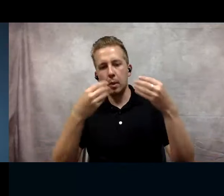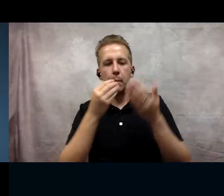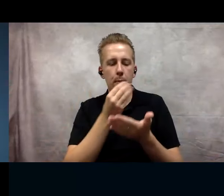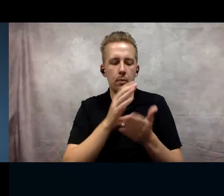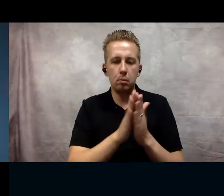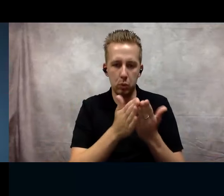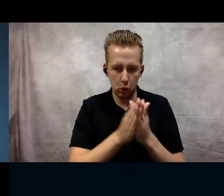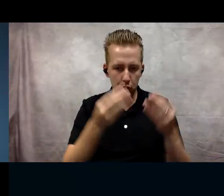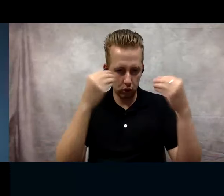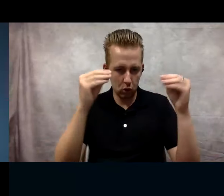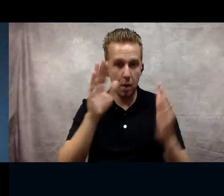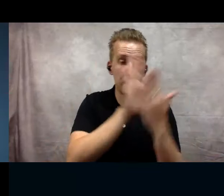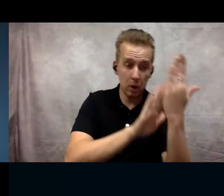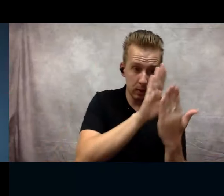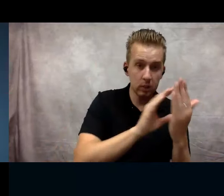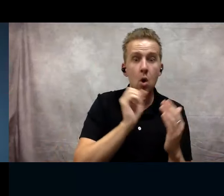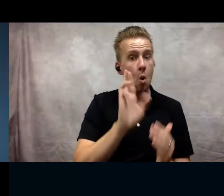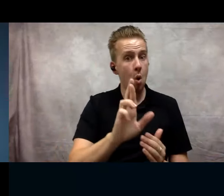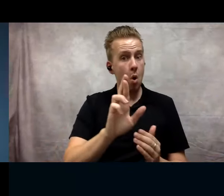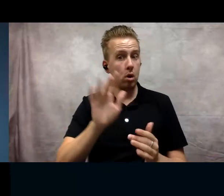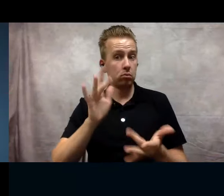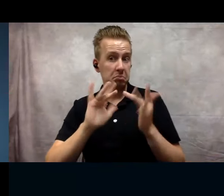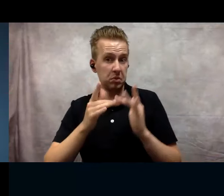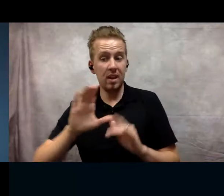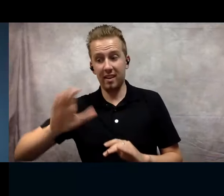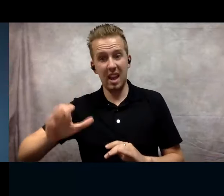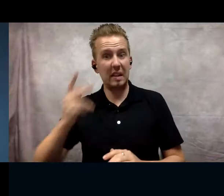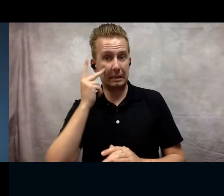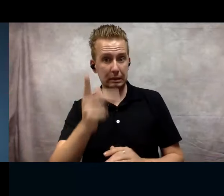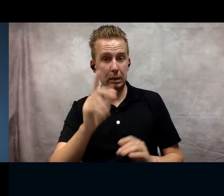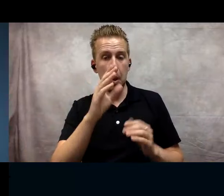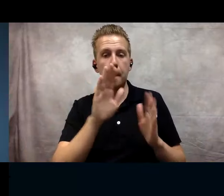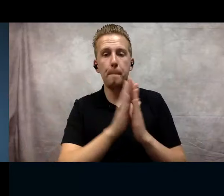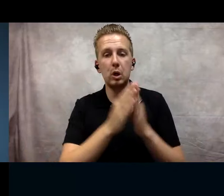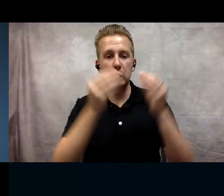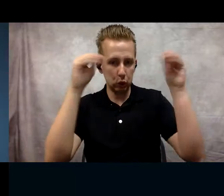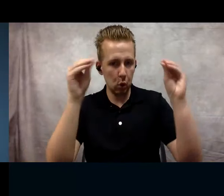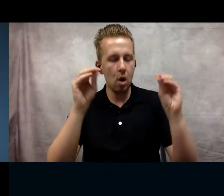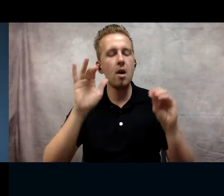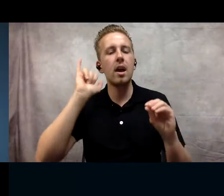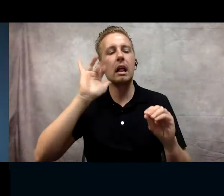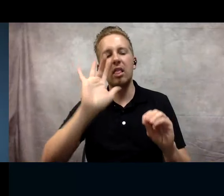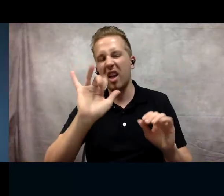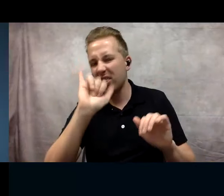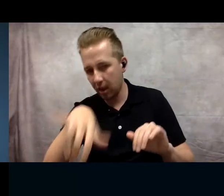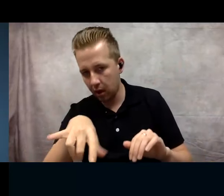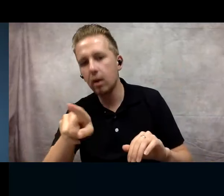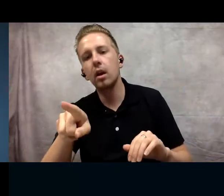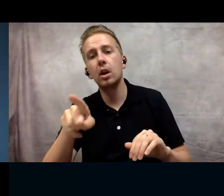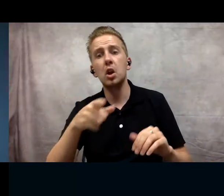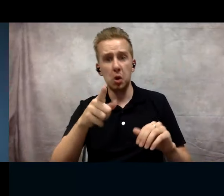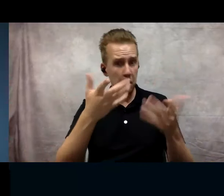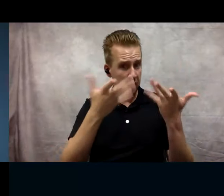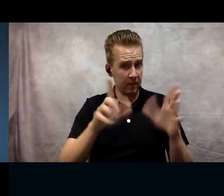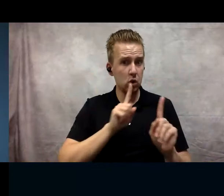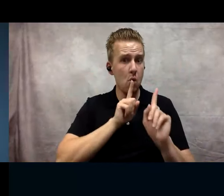can go in your Canvas and order them from your Canvas. Once you're in the bookstore website, you can get them delivered to your home,